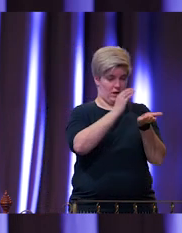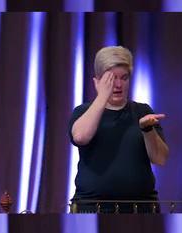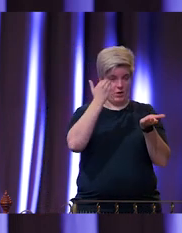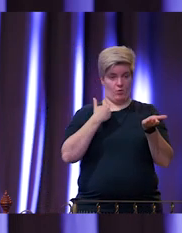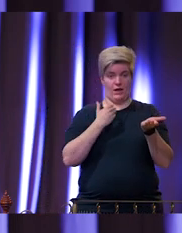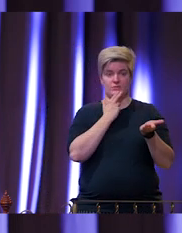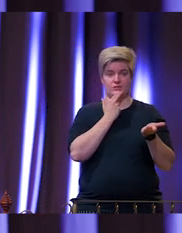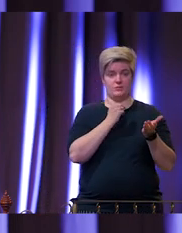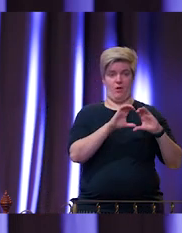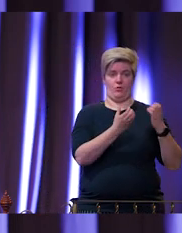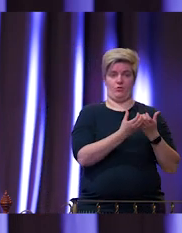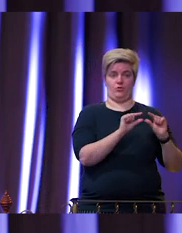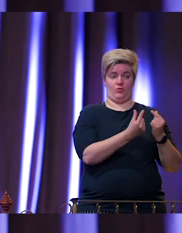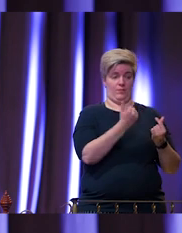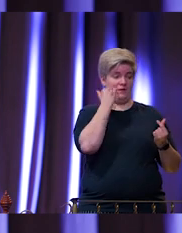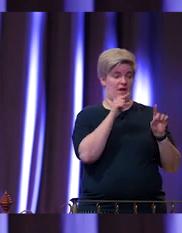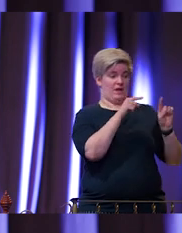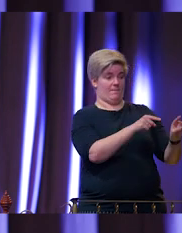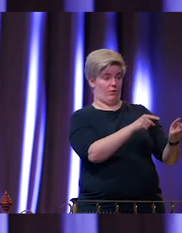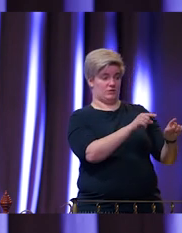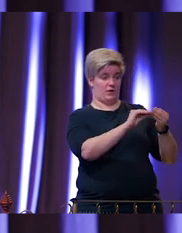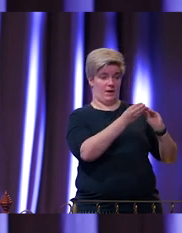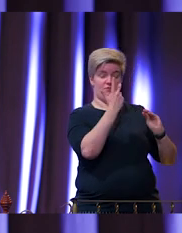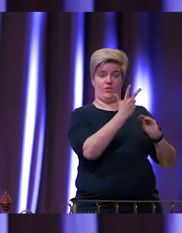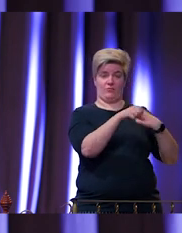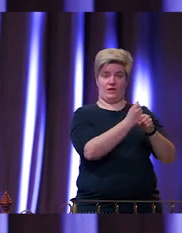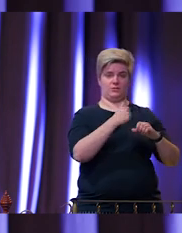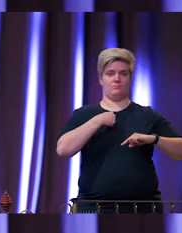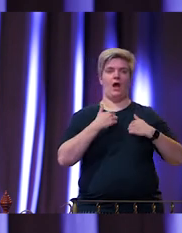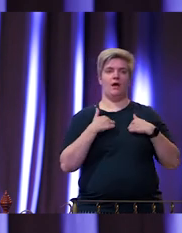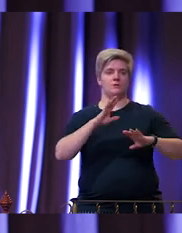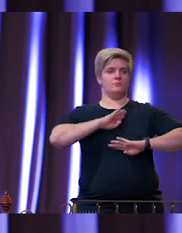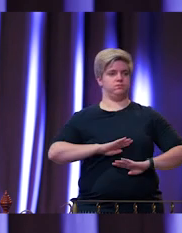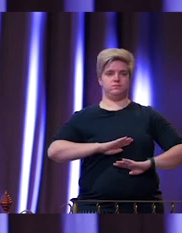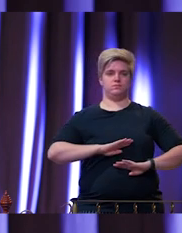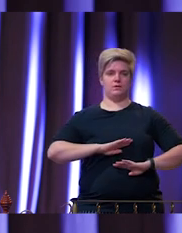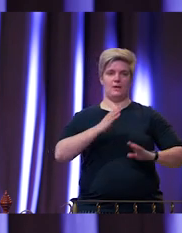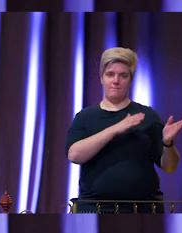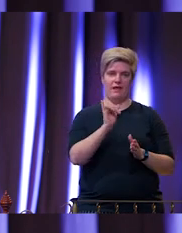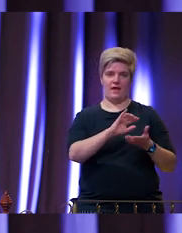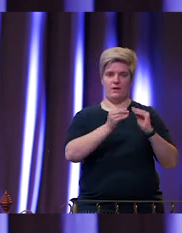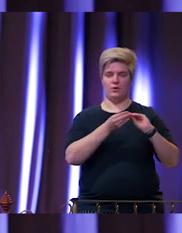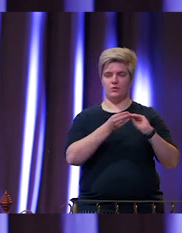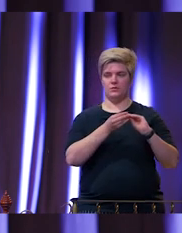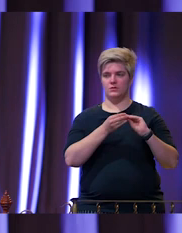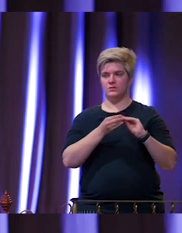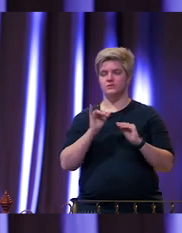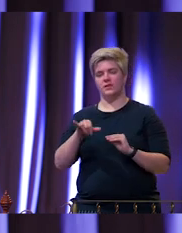arts org, if I could plug in a number for 3 years, that made me super happy. So, that's one of the things we're looking at as